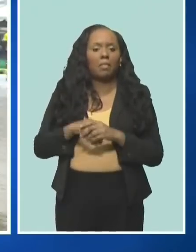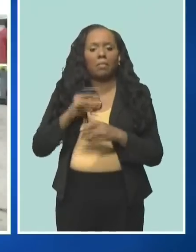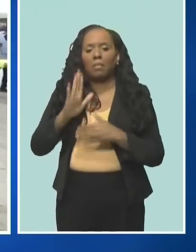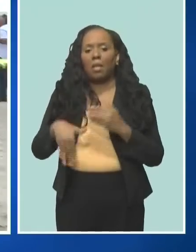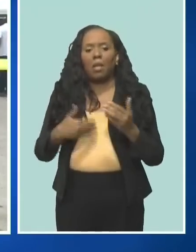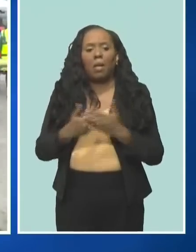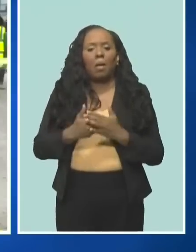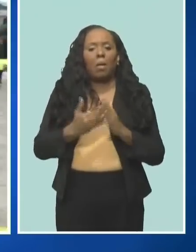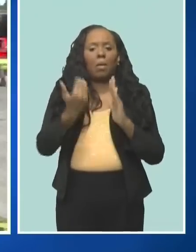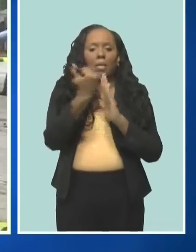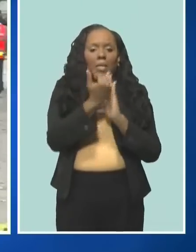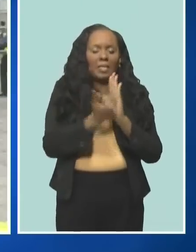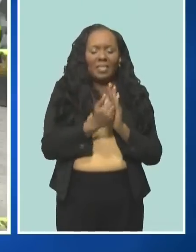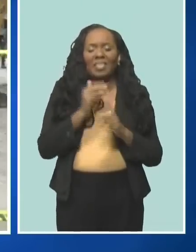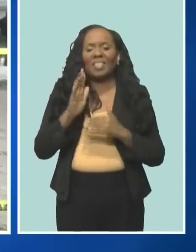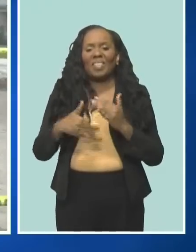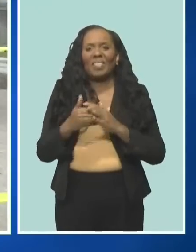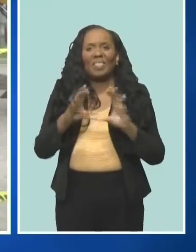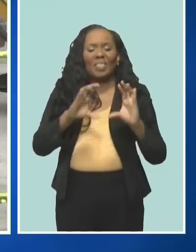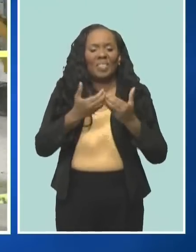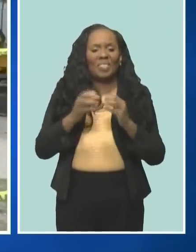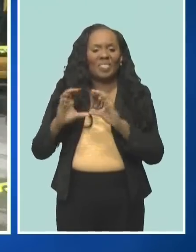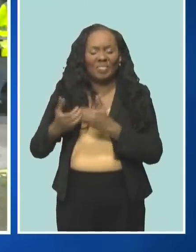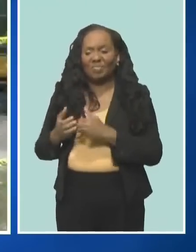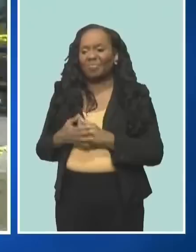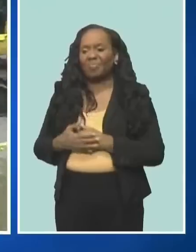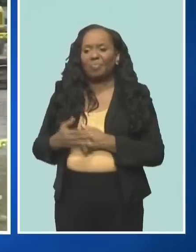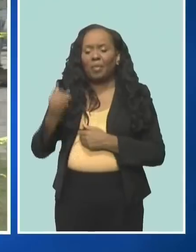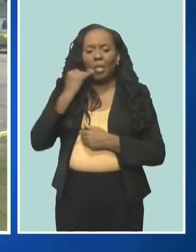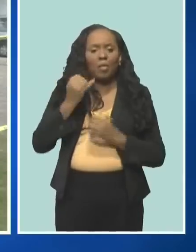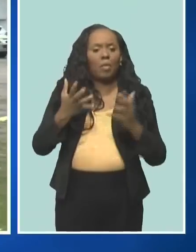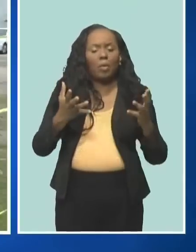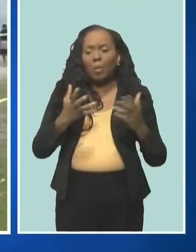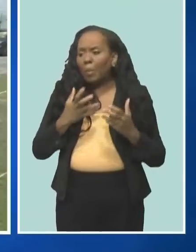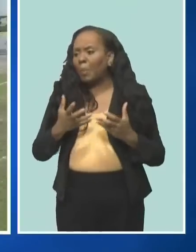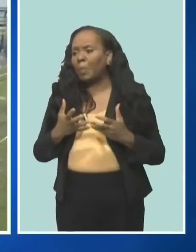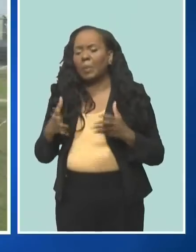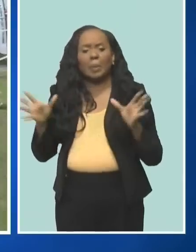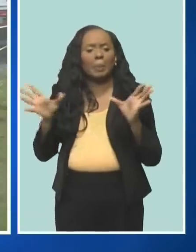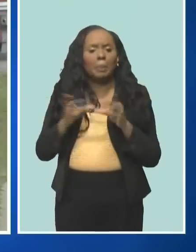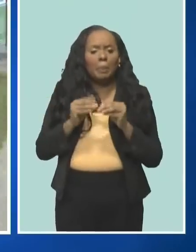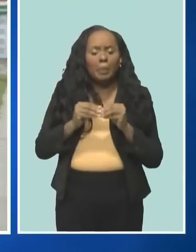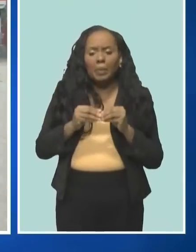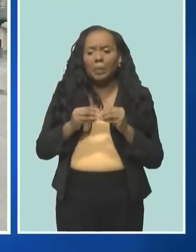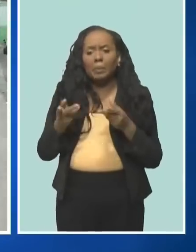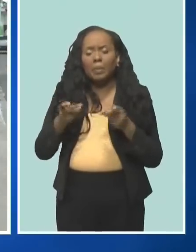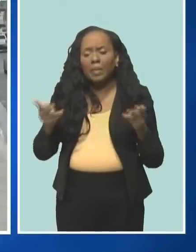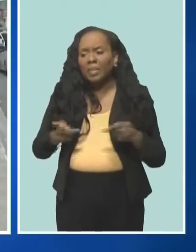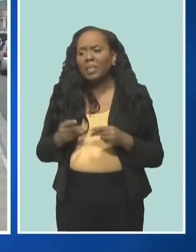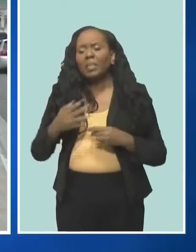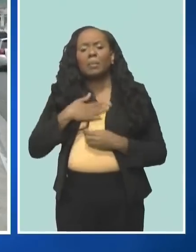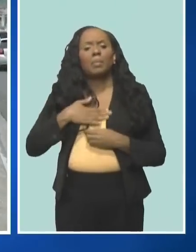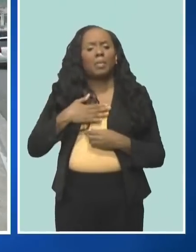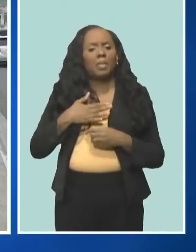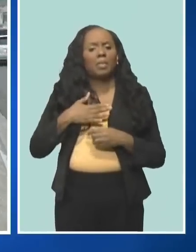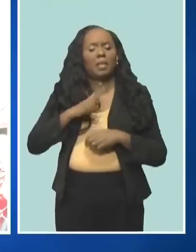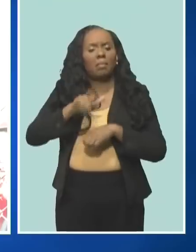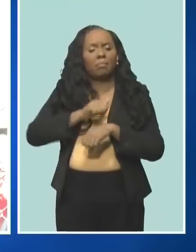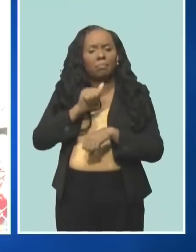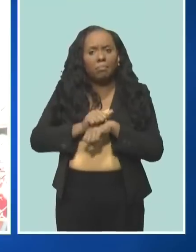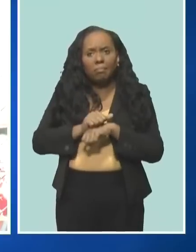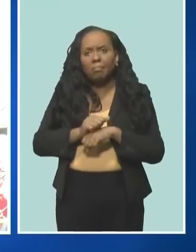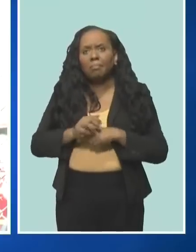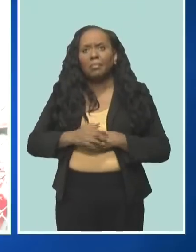offered. Request the rooms, meet, plan, execute, implement, so that